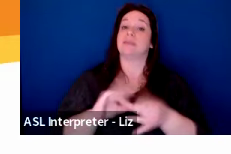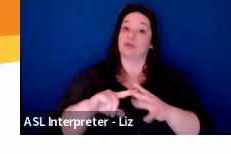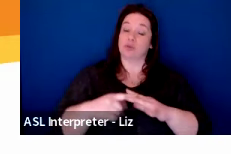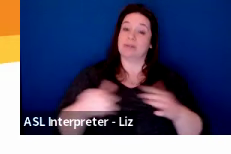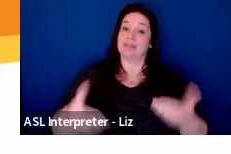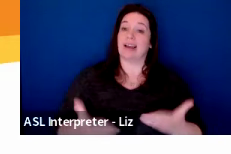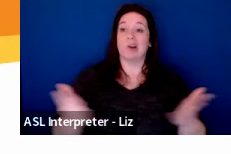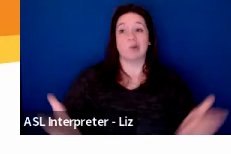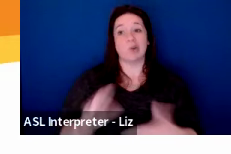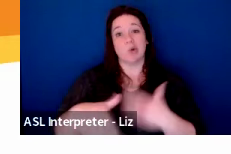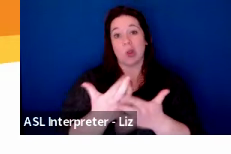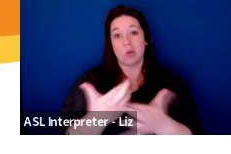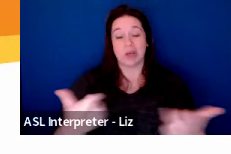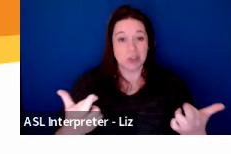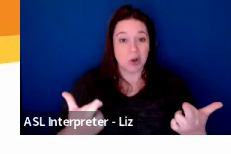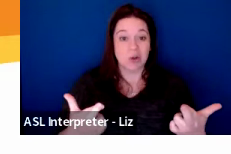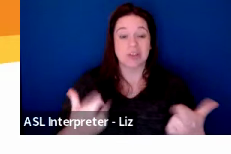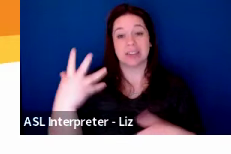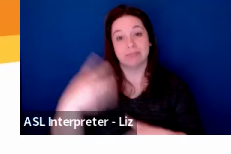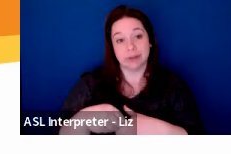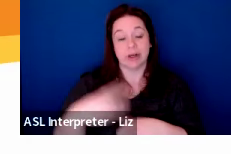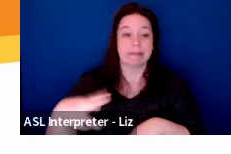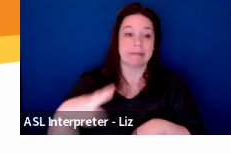free resources that are part of the National